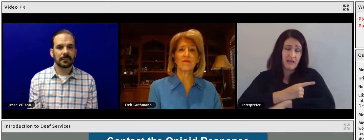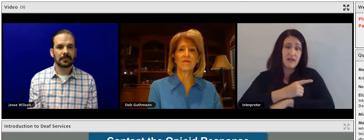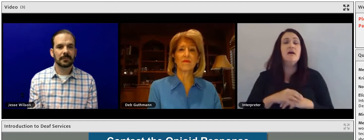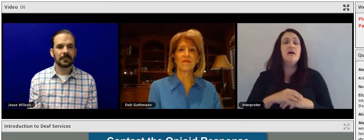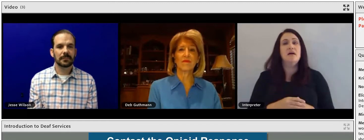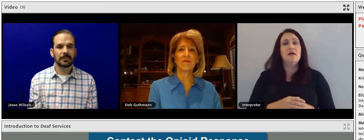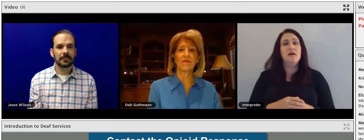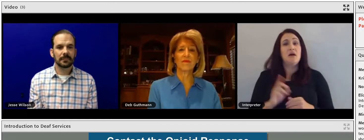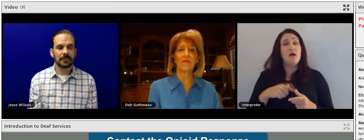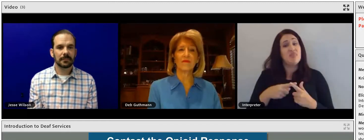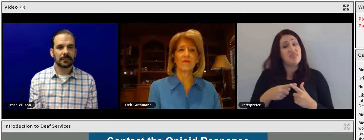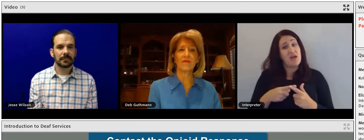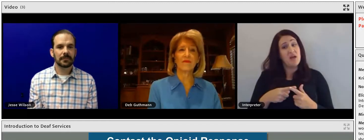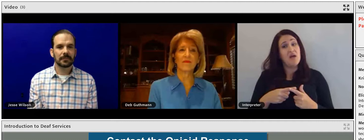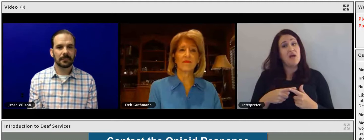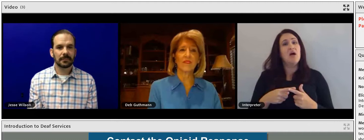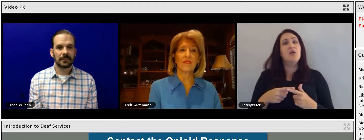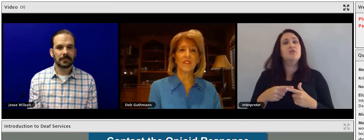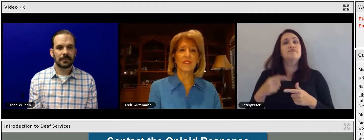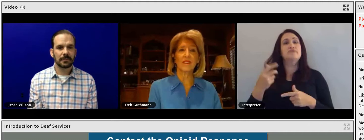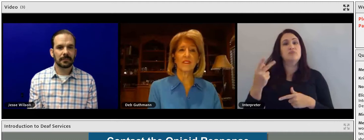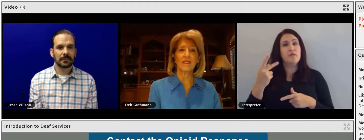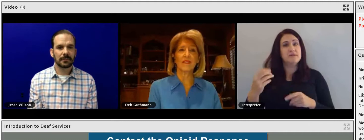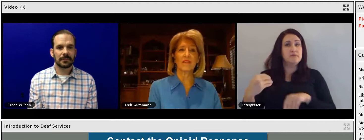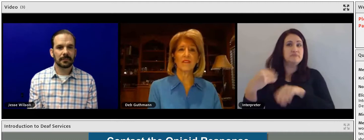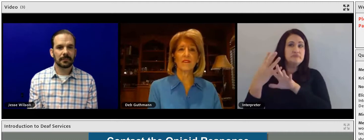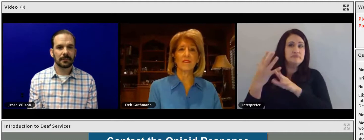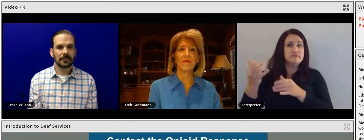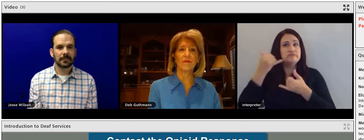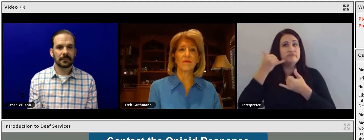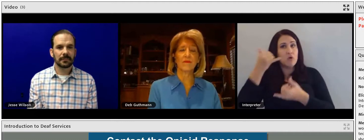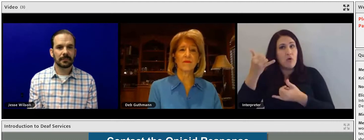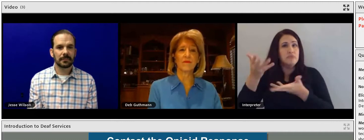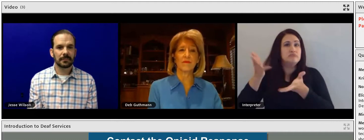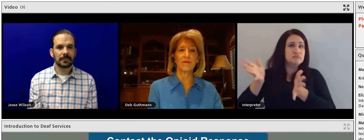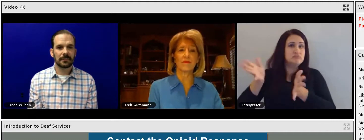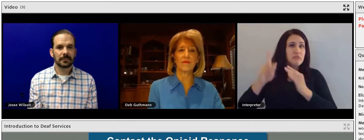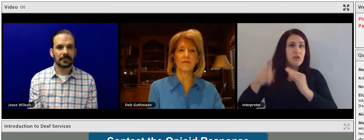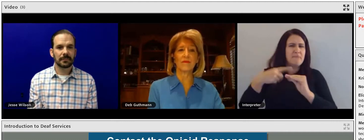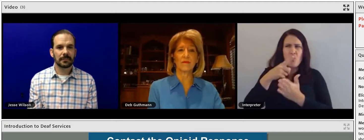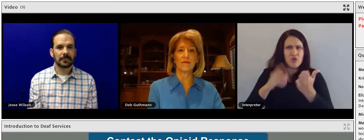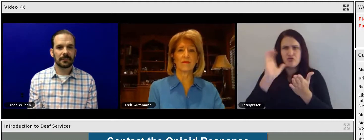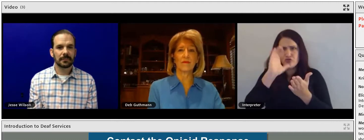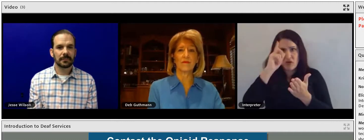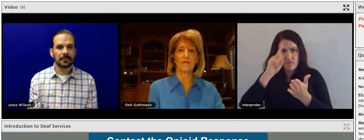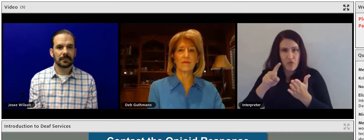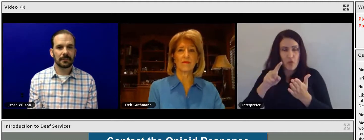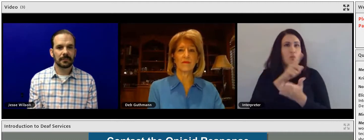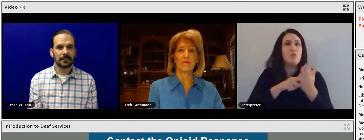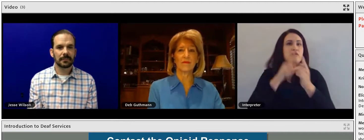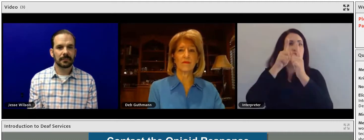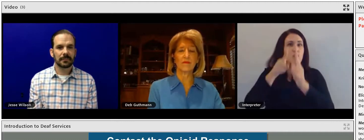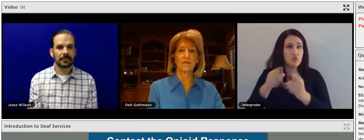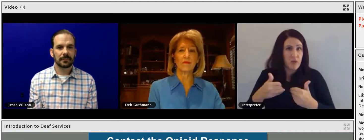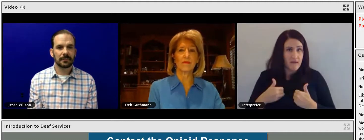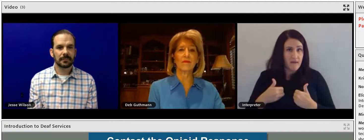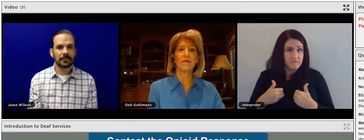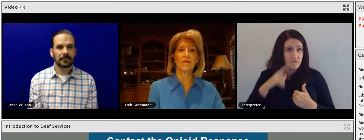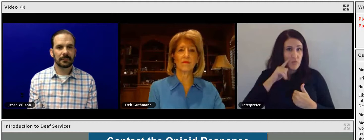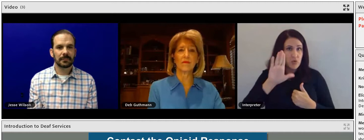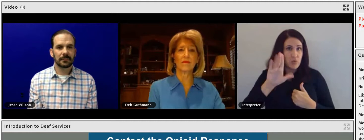a conversation on the phone about what exactly that you're looking for and what the goals that you have for